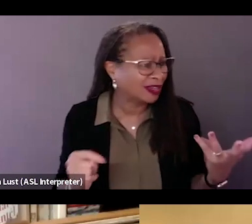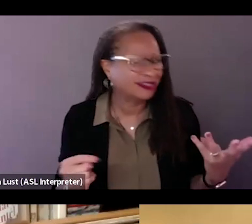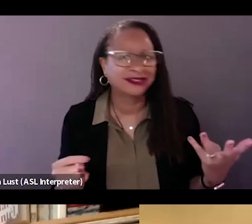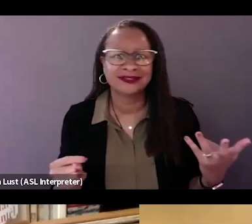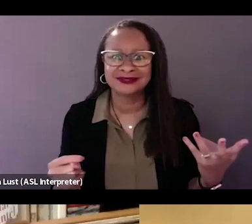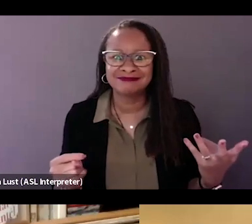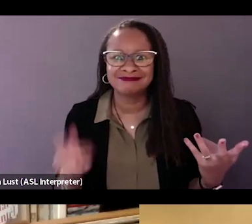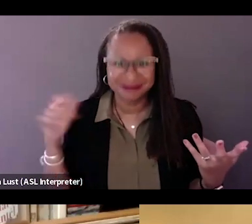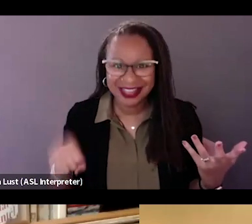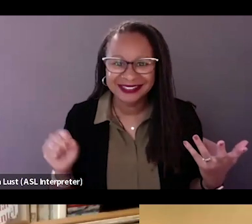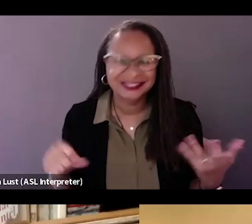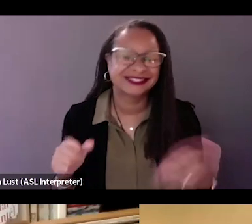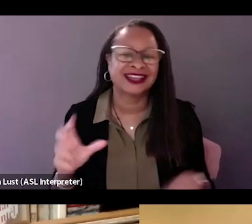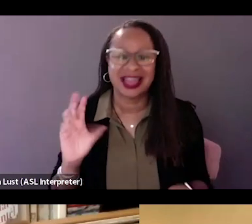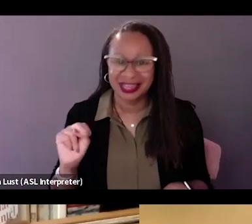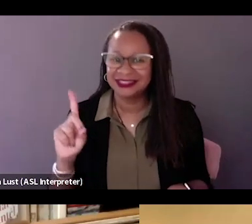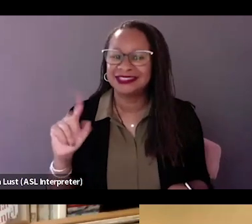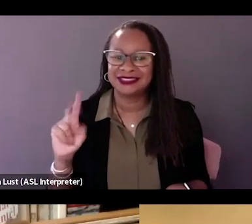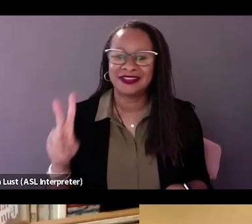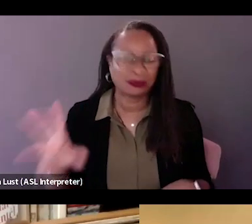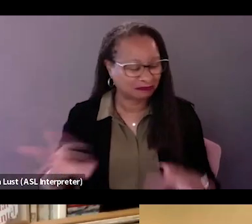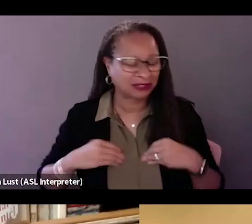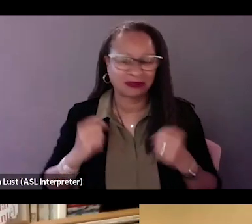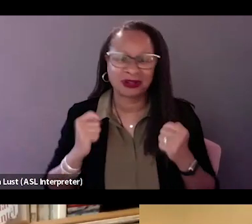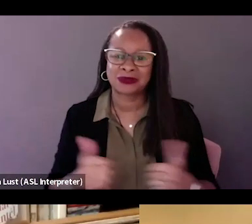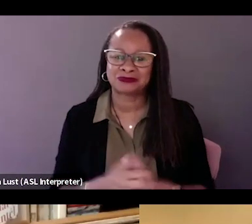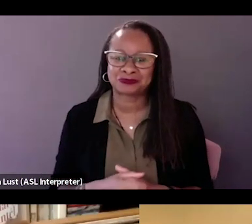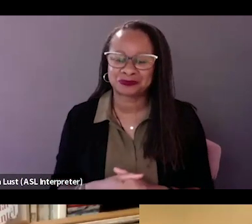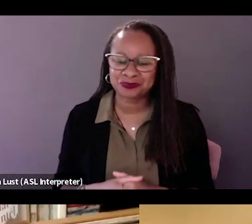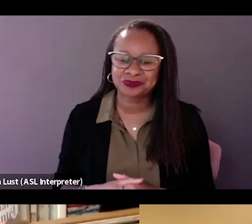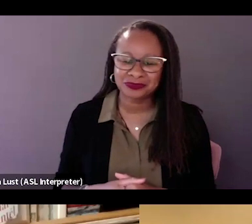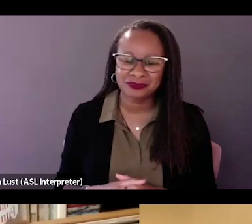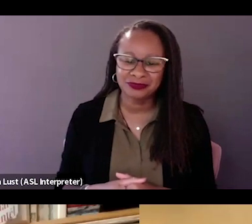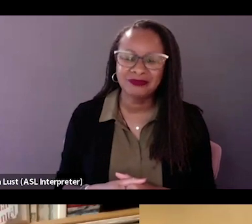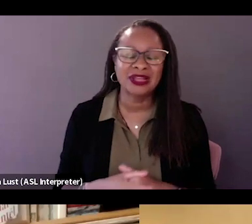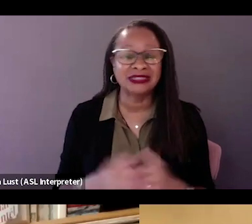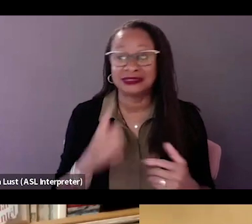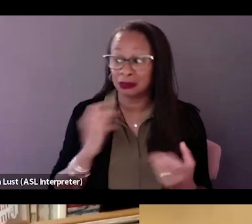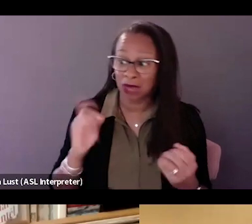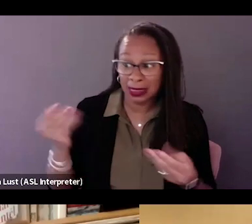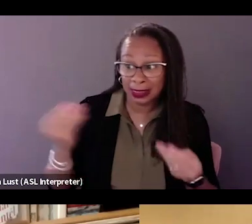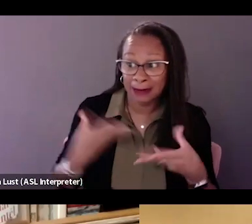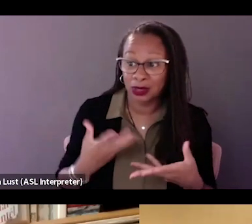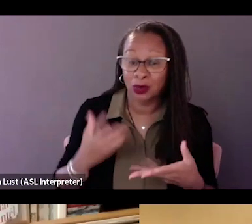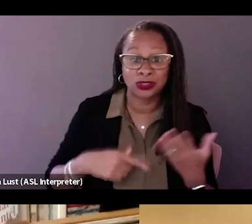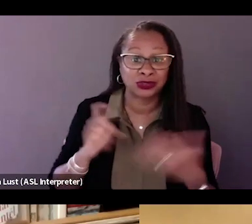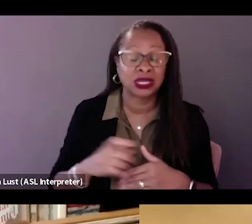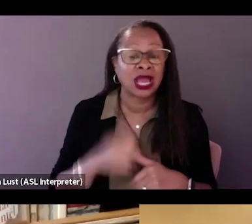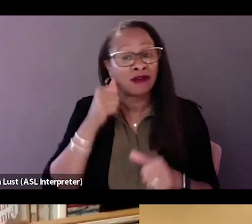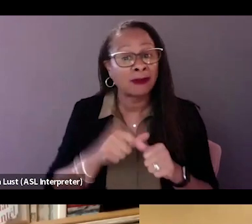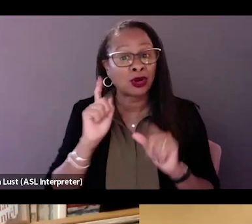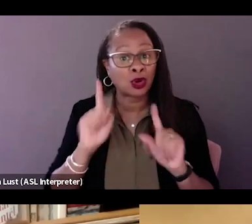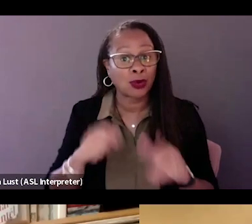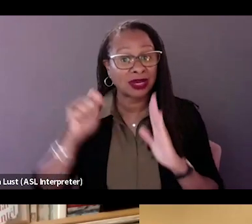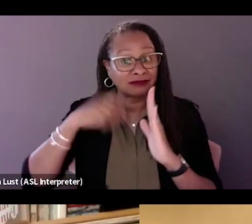I was like, yeah, they are completely on board. So he's like, all right, then let me know what you need. And I remember going on the shoot. And on